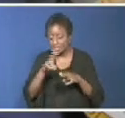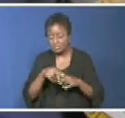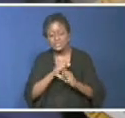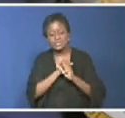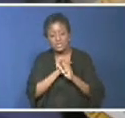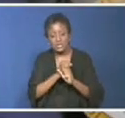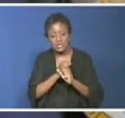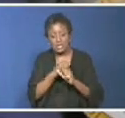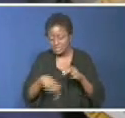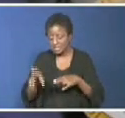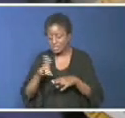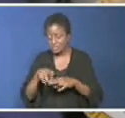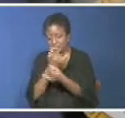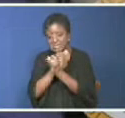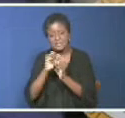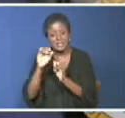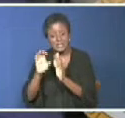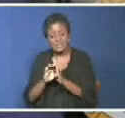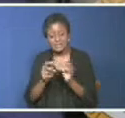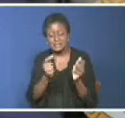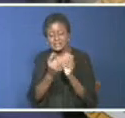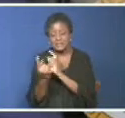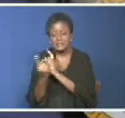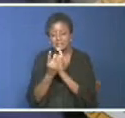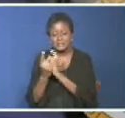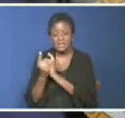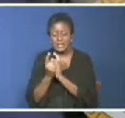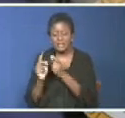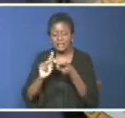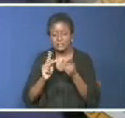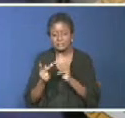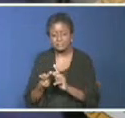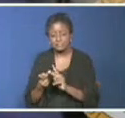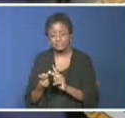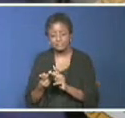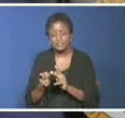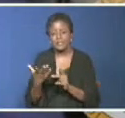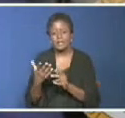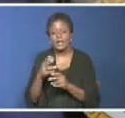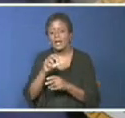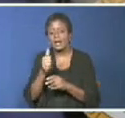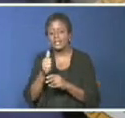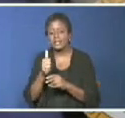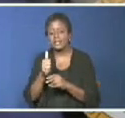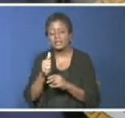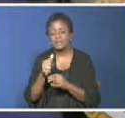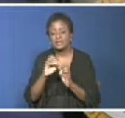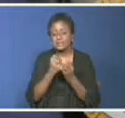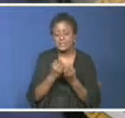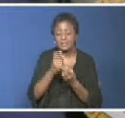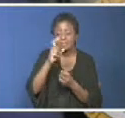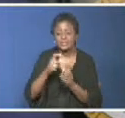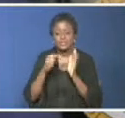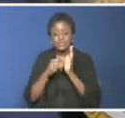Governments, regional blocs, and other multilateral institutions must show that they are willing to use regulatory